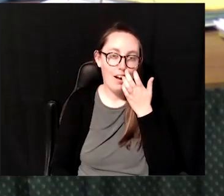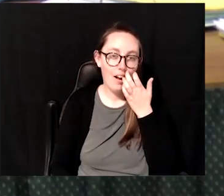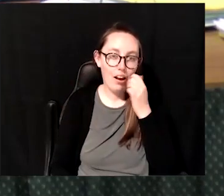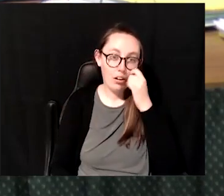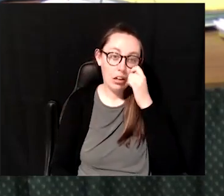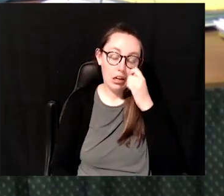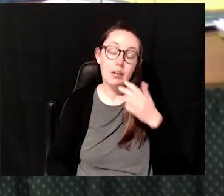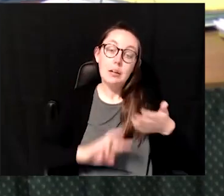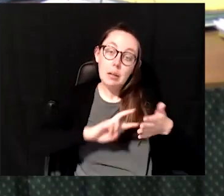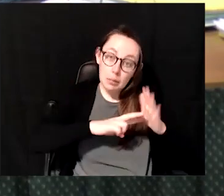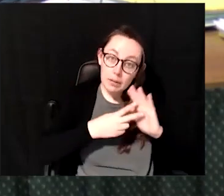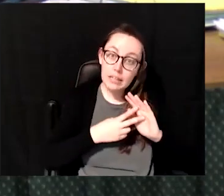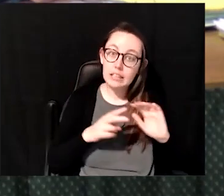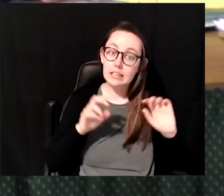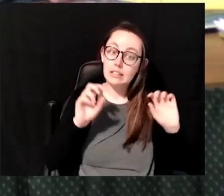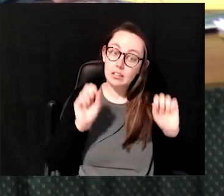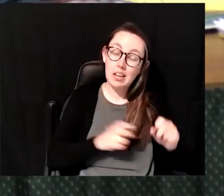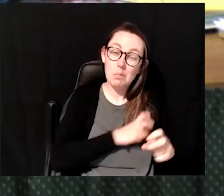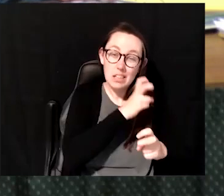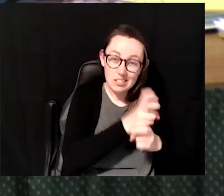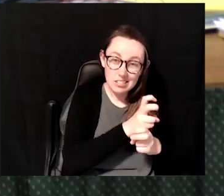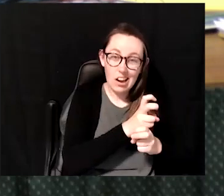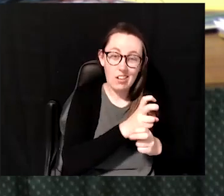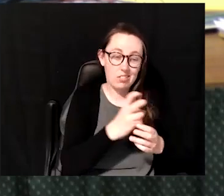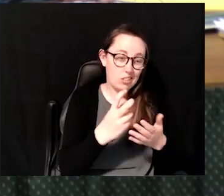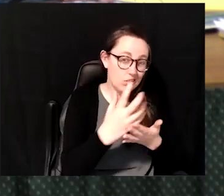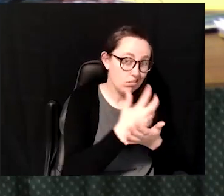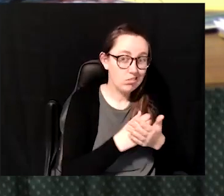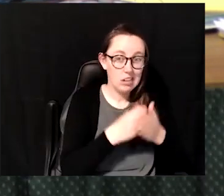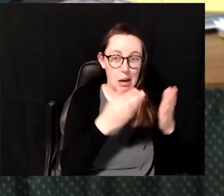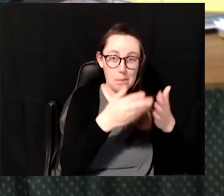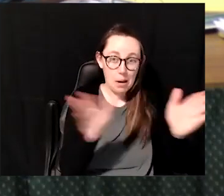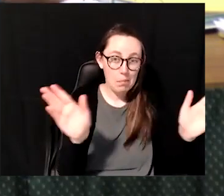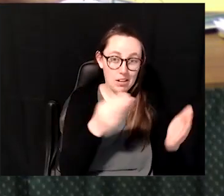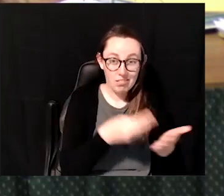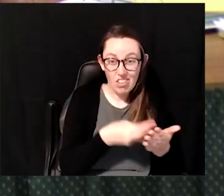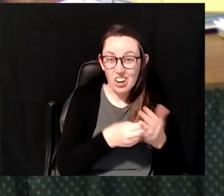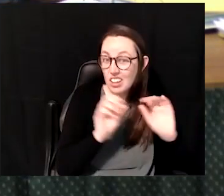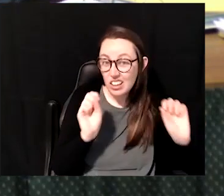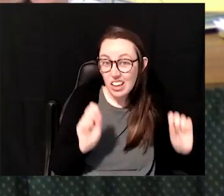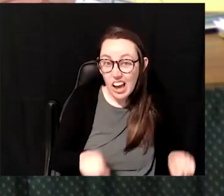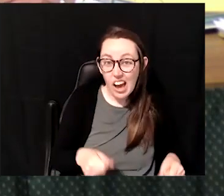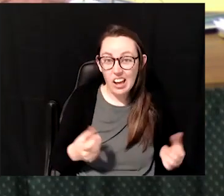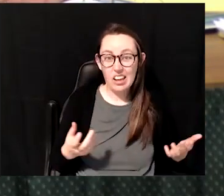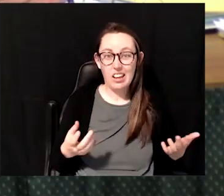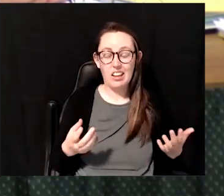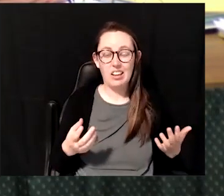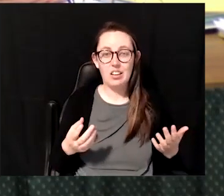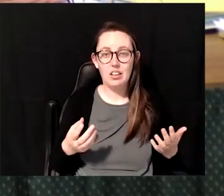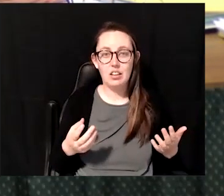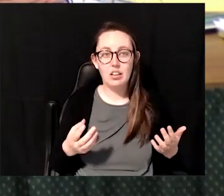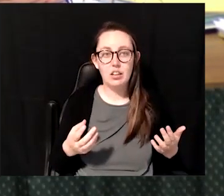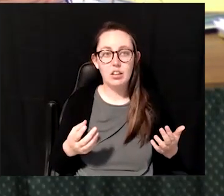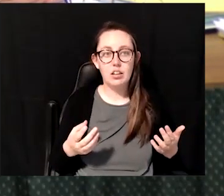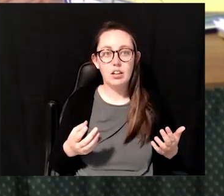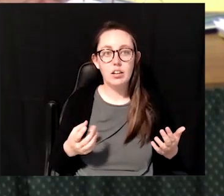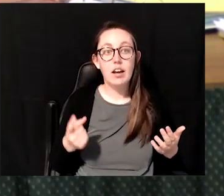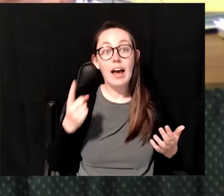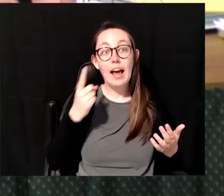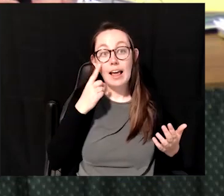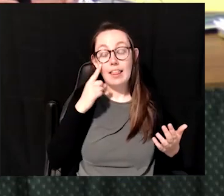difficult to get Public Funding but I I also mentioned that I think it's our support